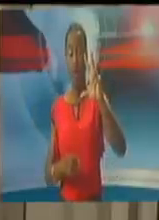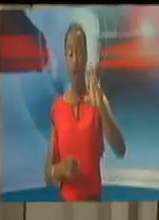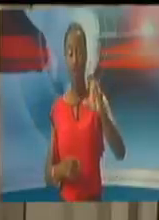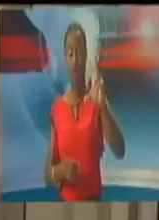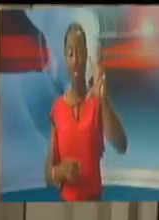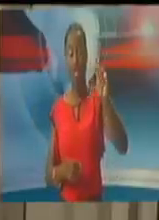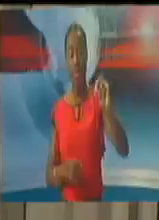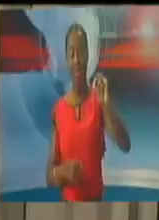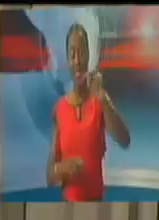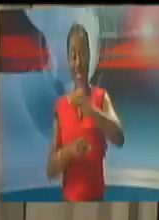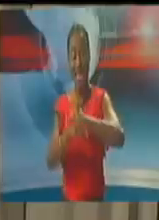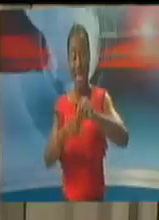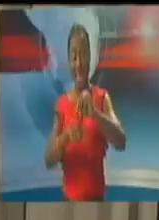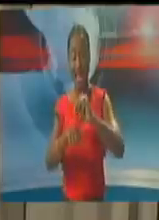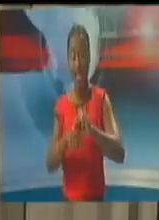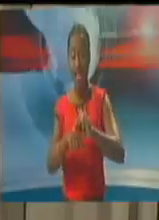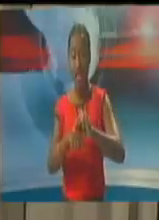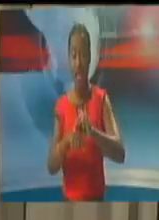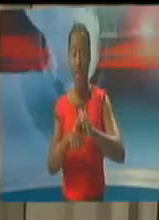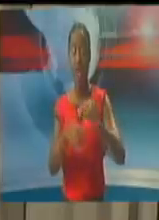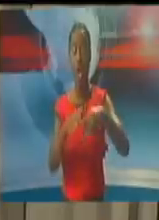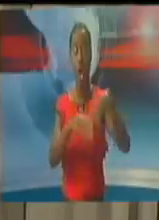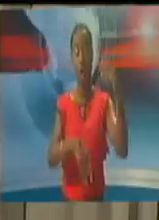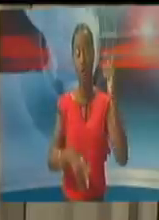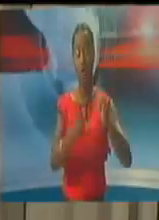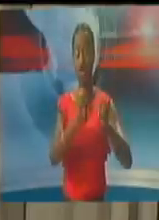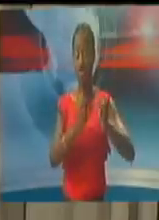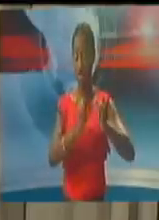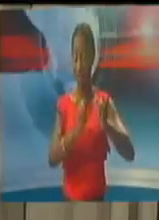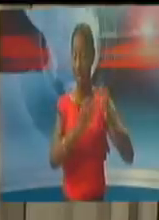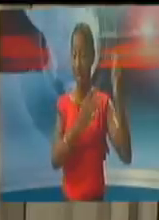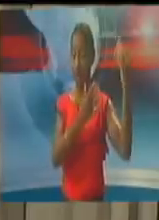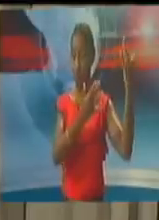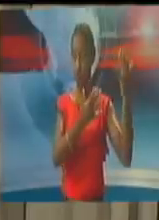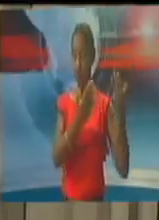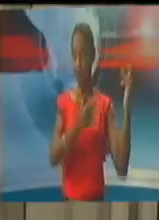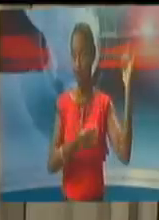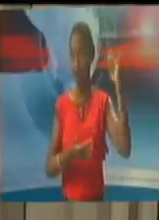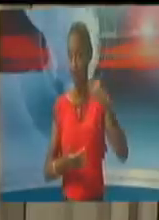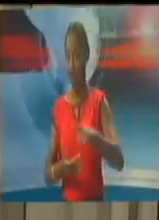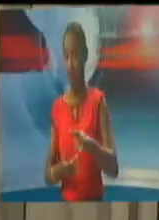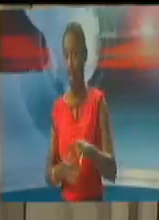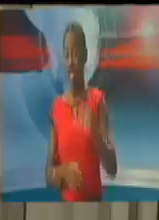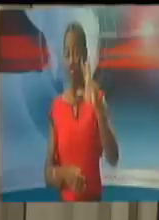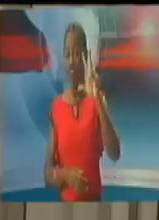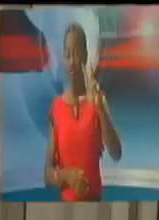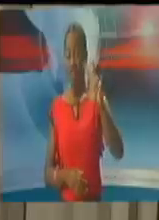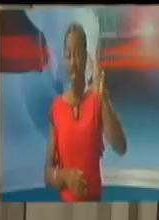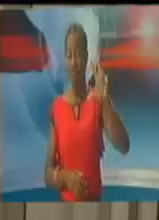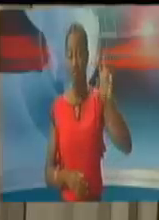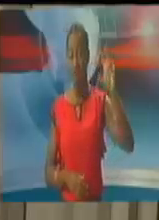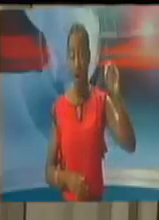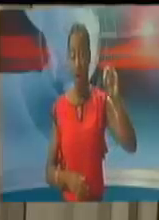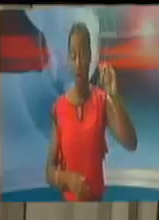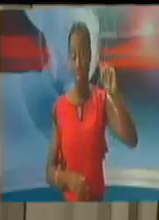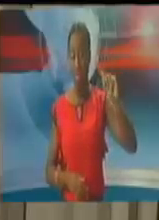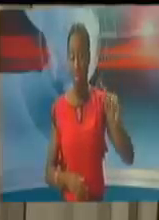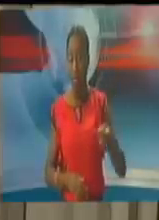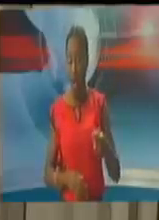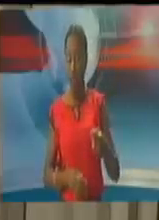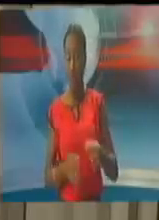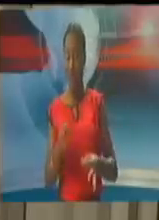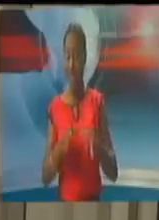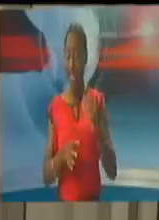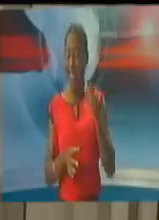330,000 nationals of Trinidad and Tobago who are outside of Trinidad and Tobago. Just imagine if we even allow an